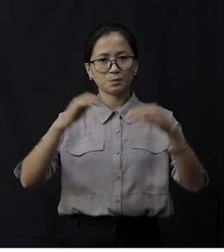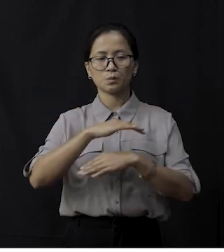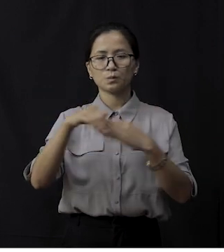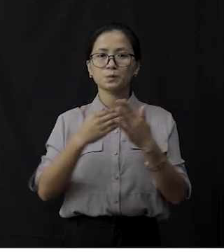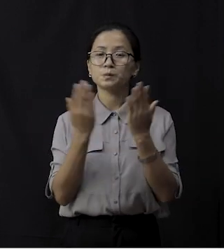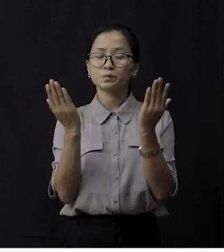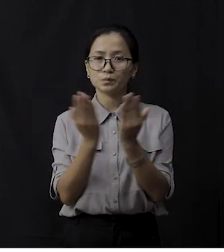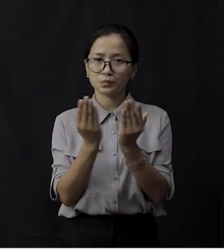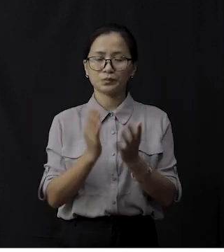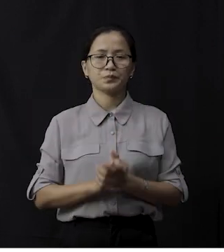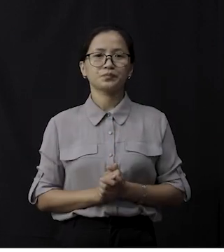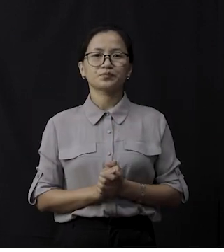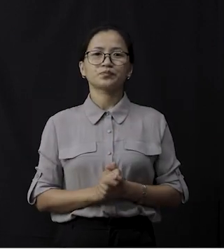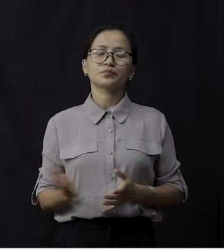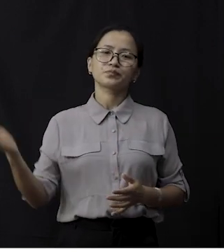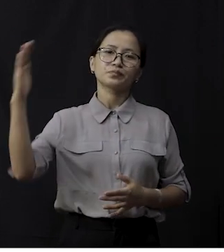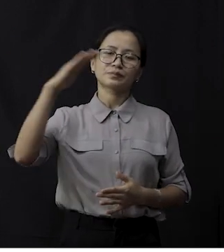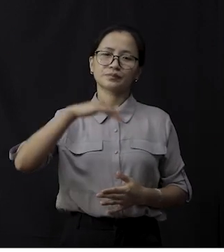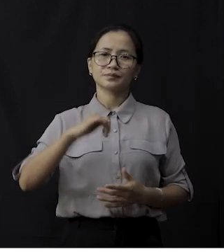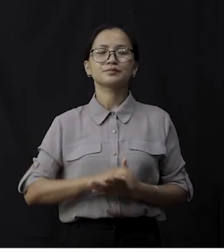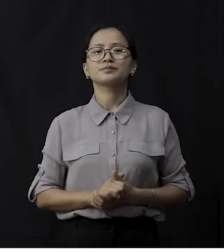books, they came from